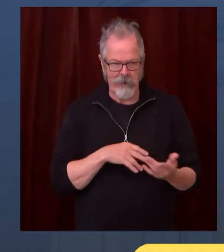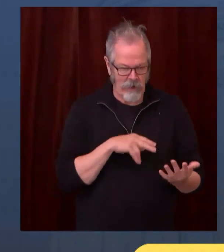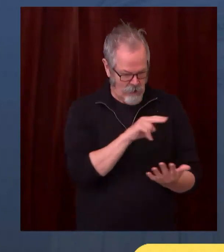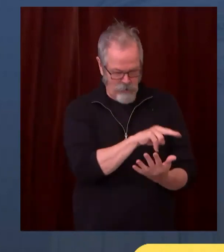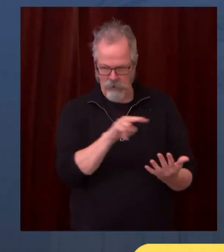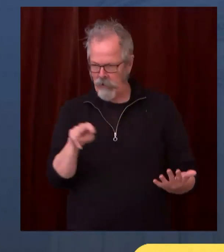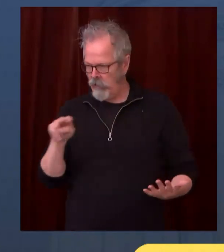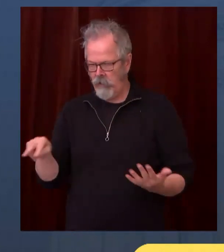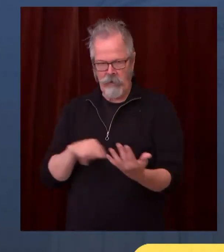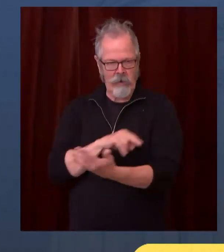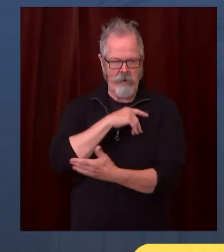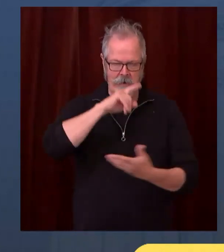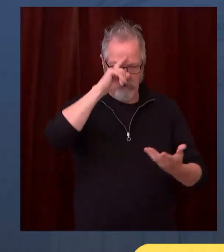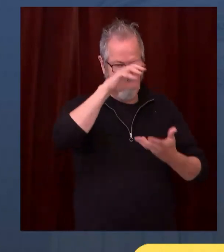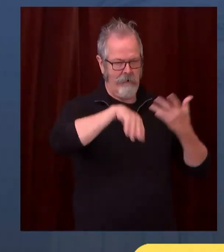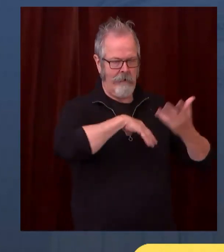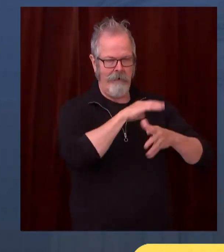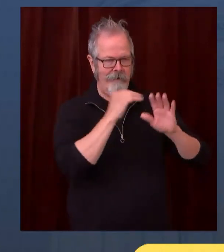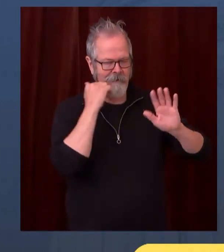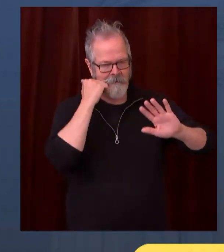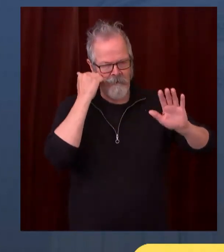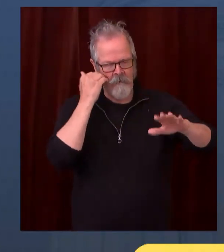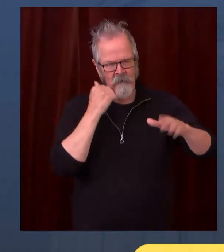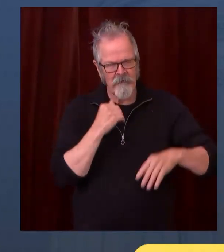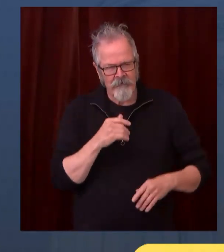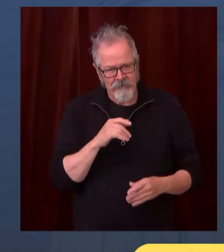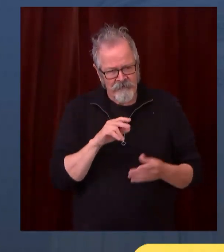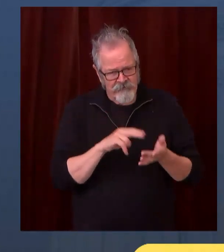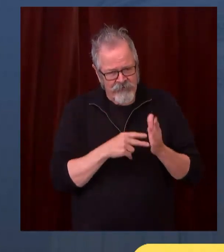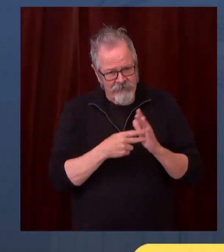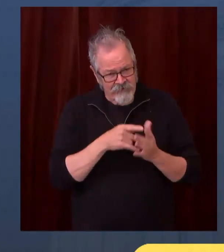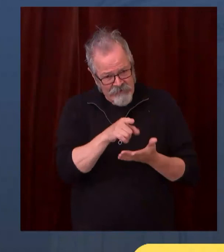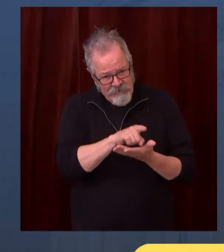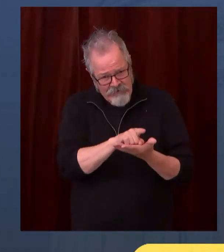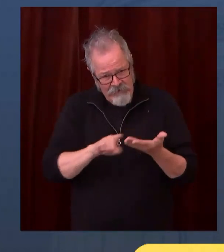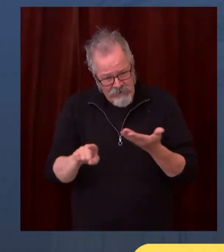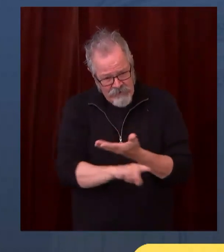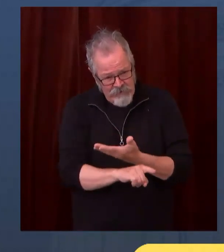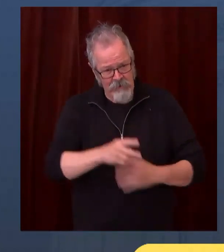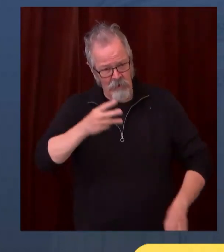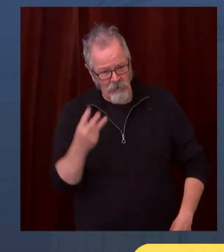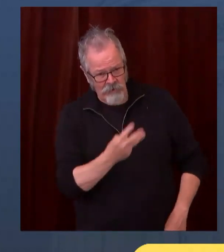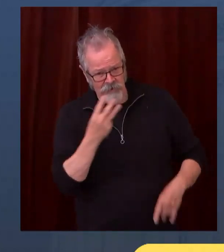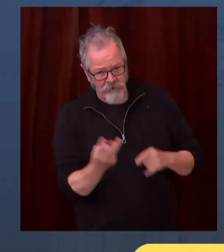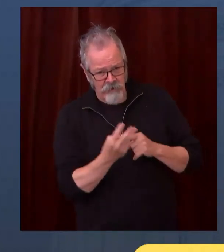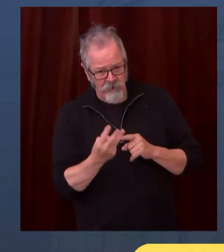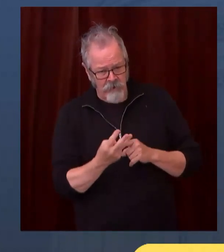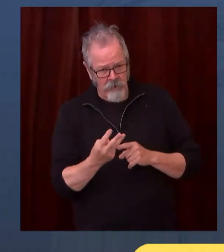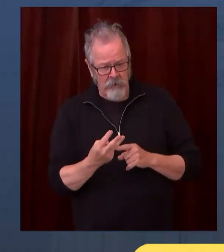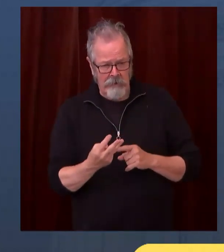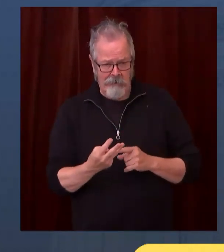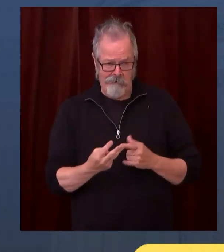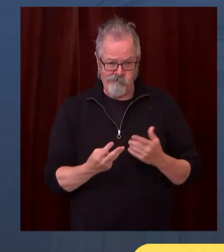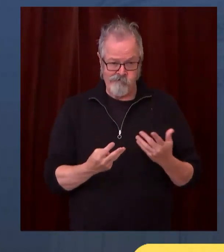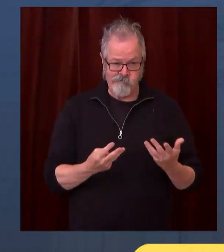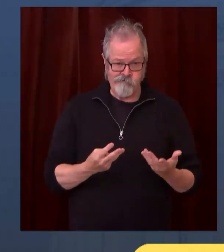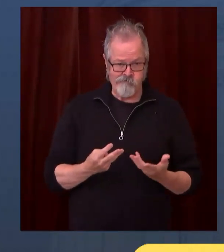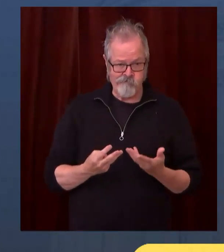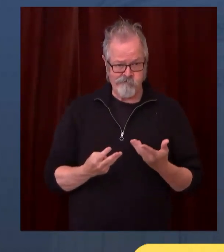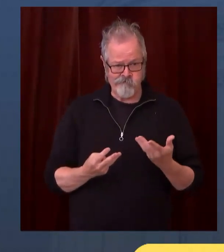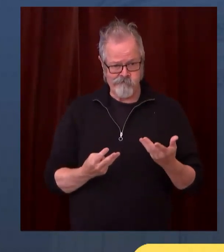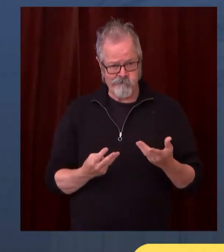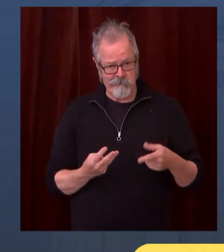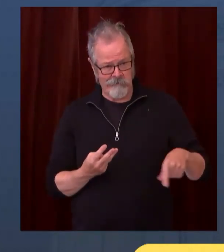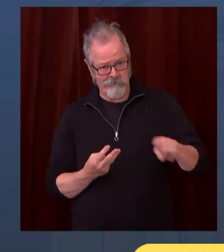how long will it take to get an answer? And then there's so many counties, 25 counties, where it's over 75 cases. Does that just